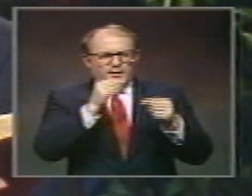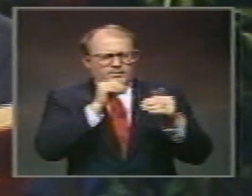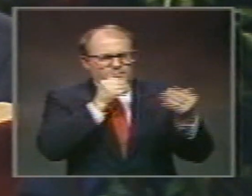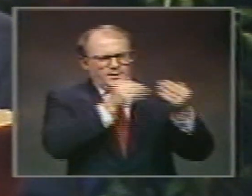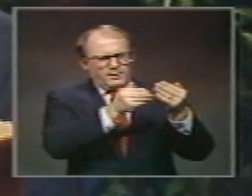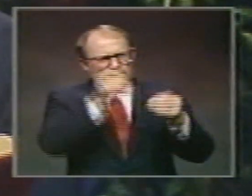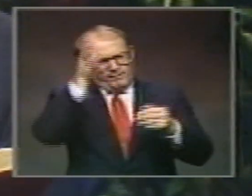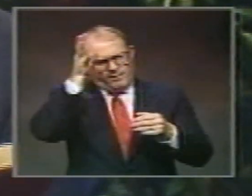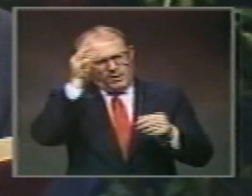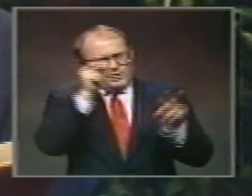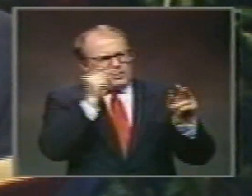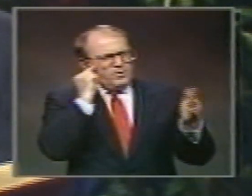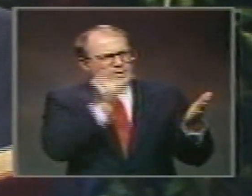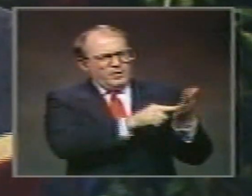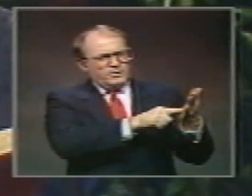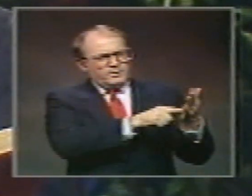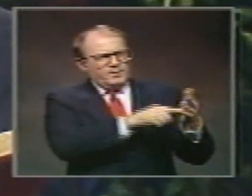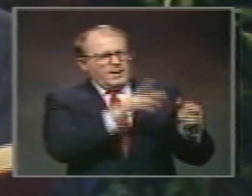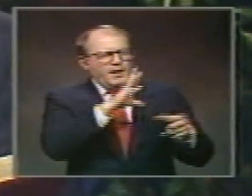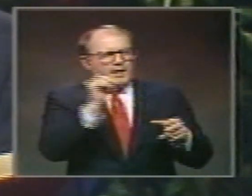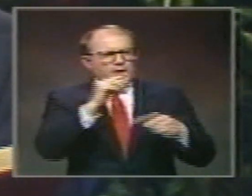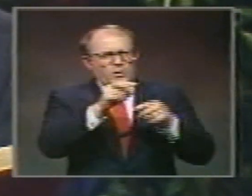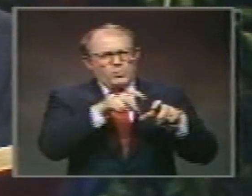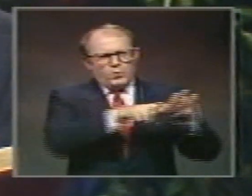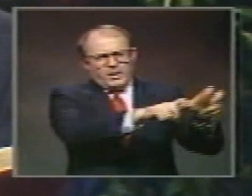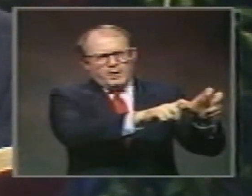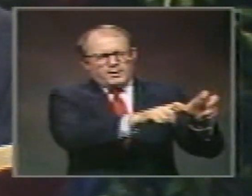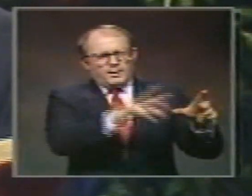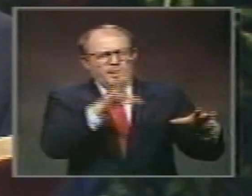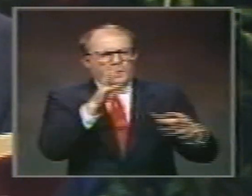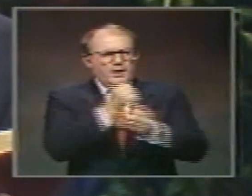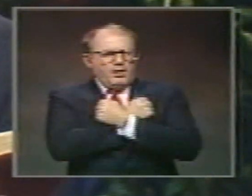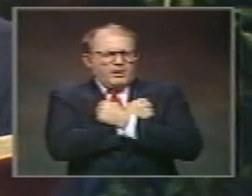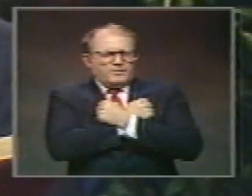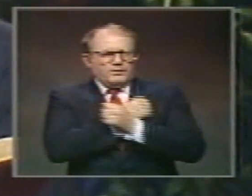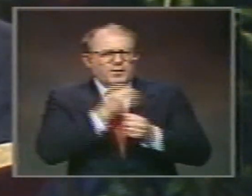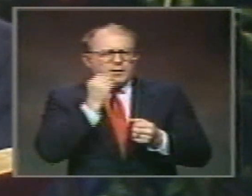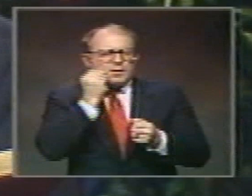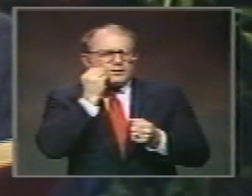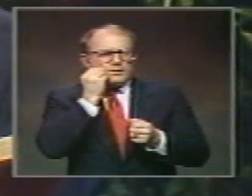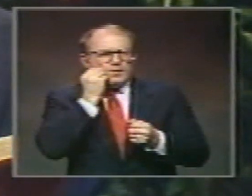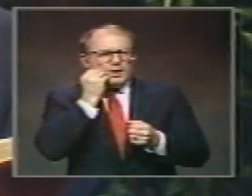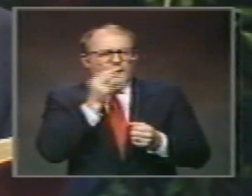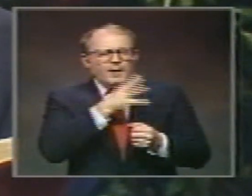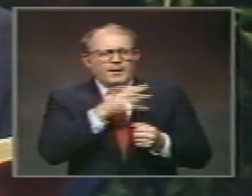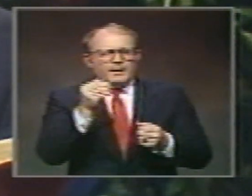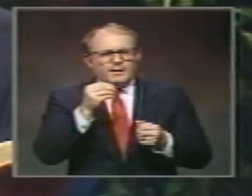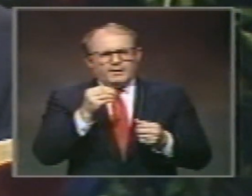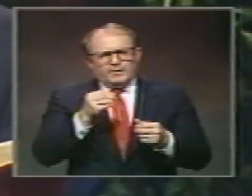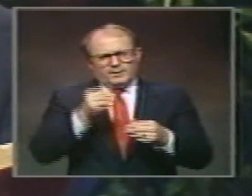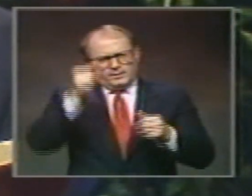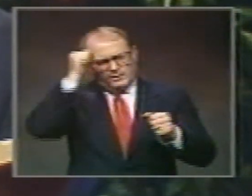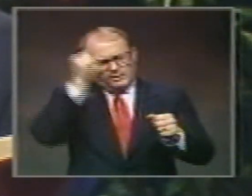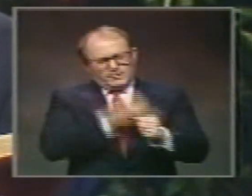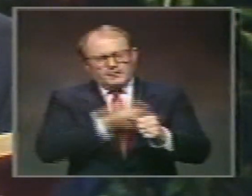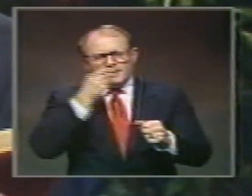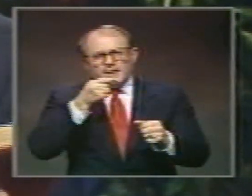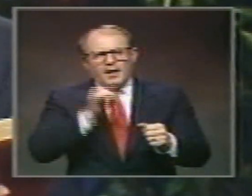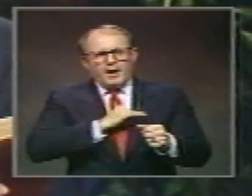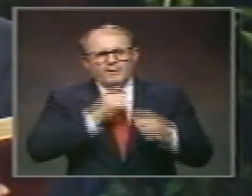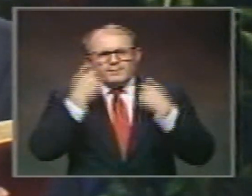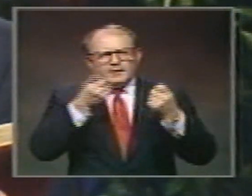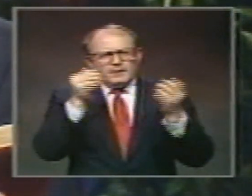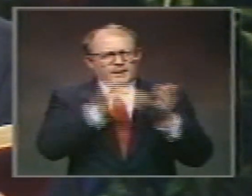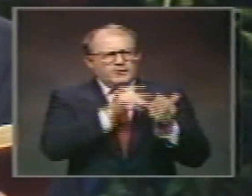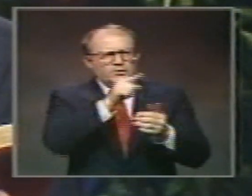and ran and fell on his neck and kissed him. And the son said unto him, Father, I have sinned against heaven and in thy sight,